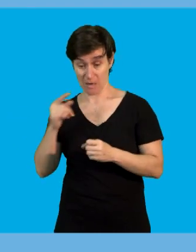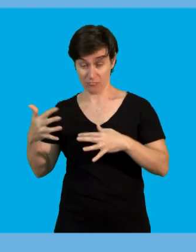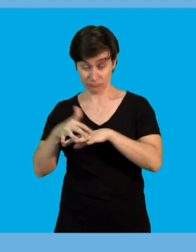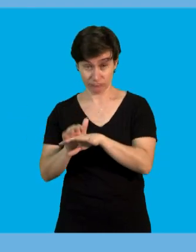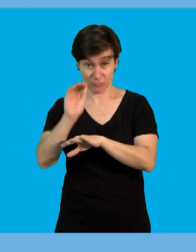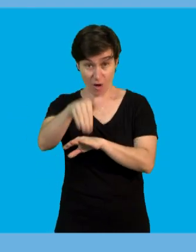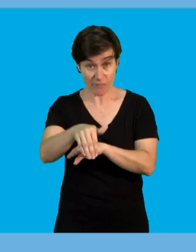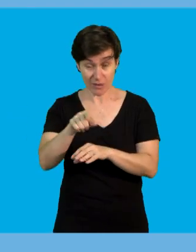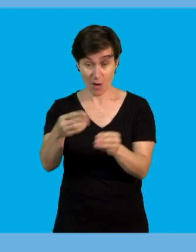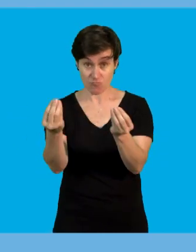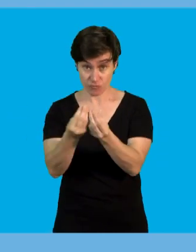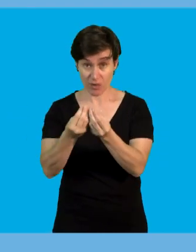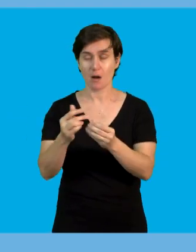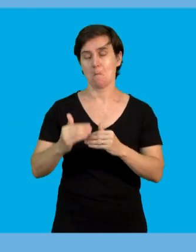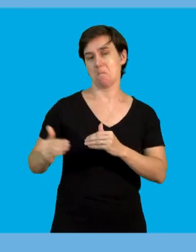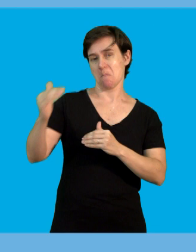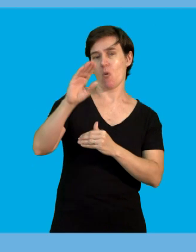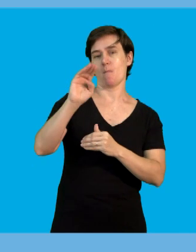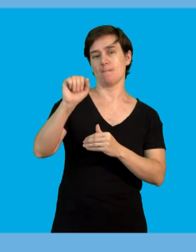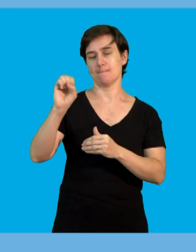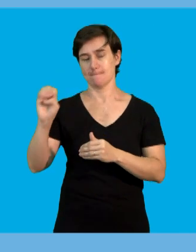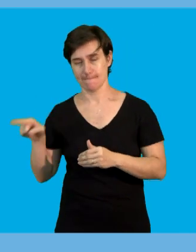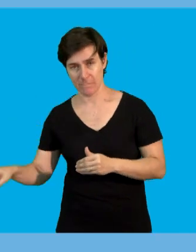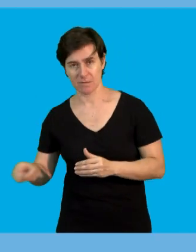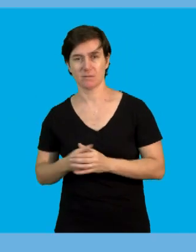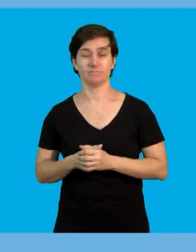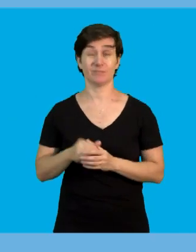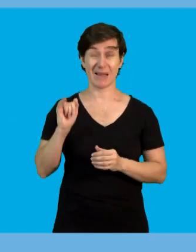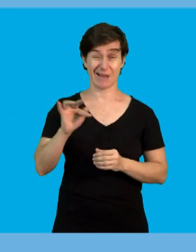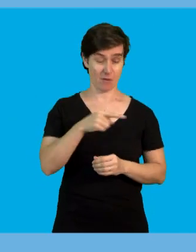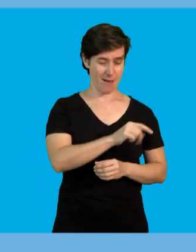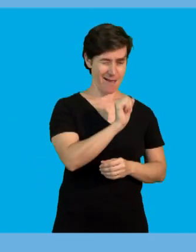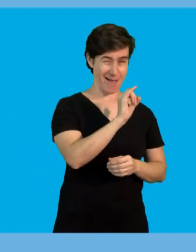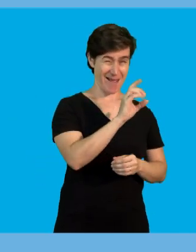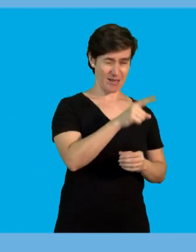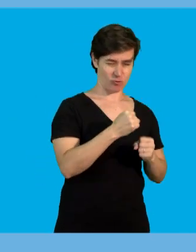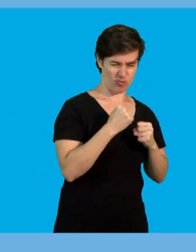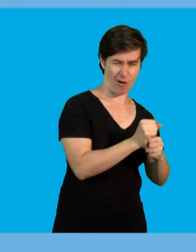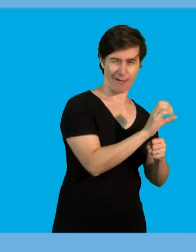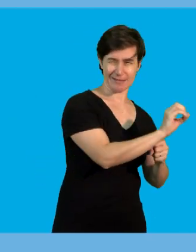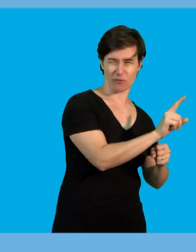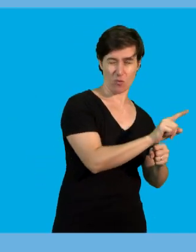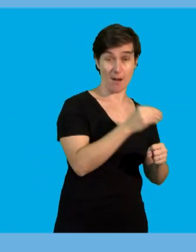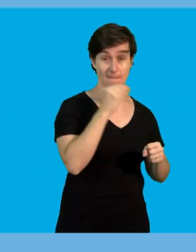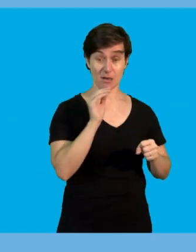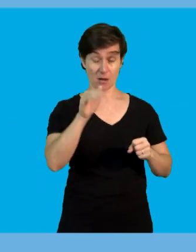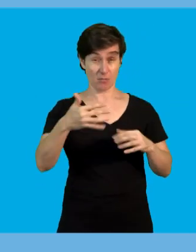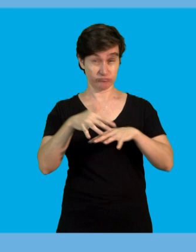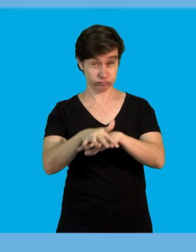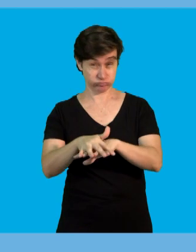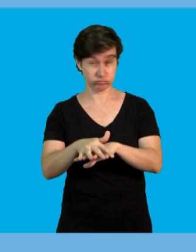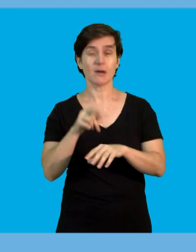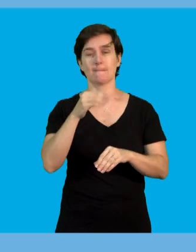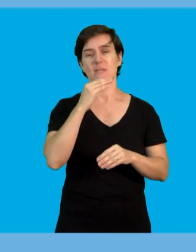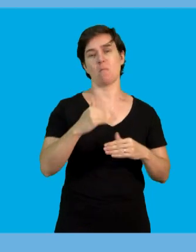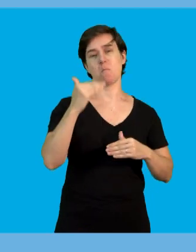product is going to be more basic. Should the acid be strong, then the product is going to be more acidic. But should they be complementing